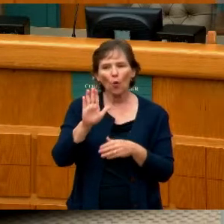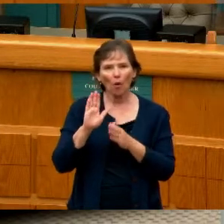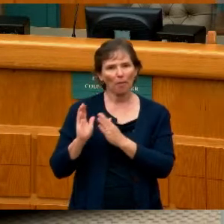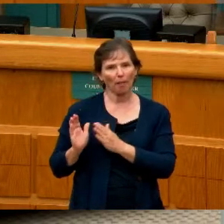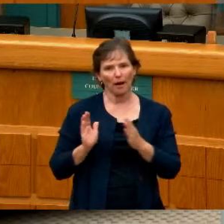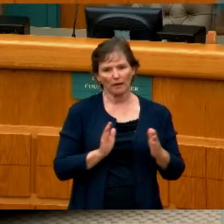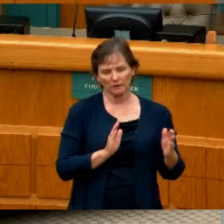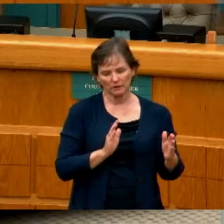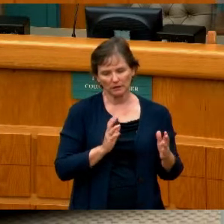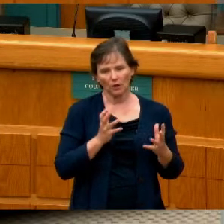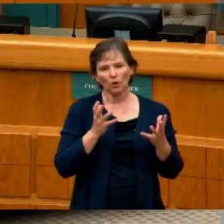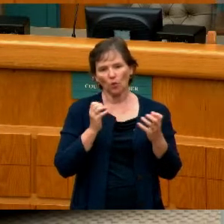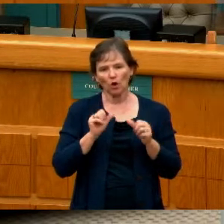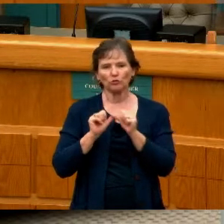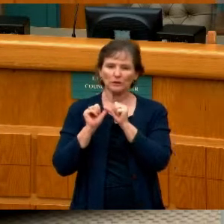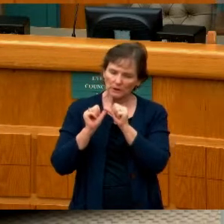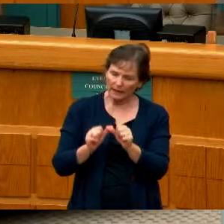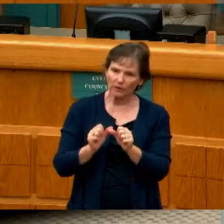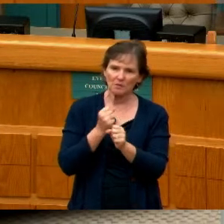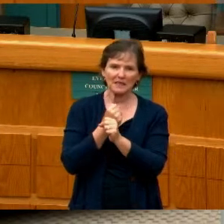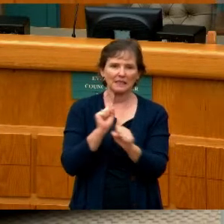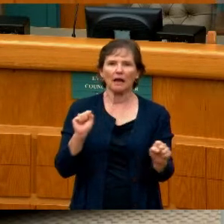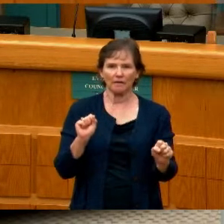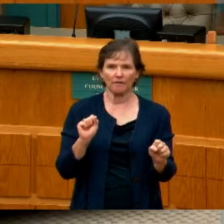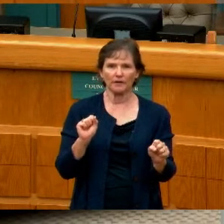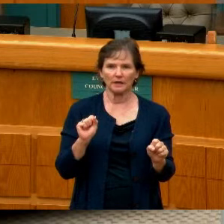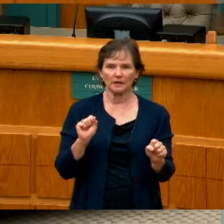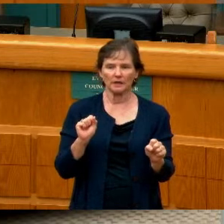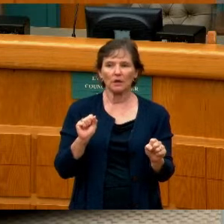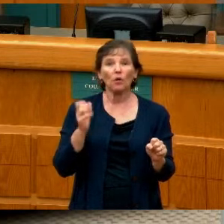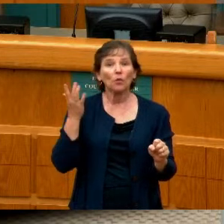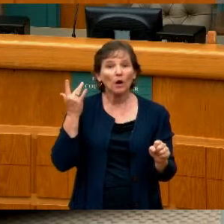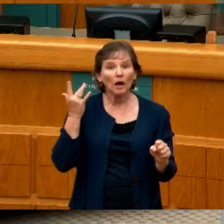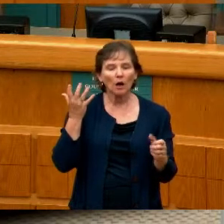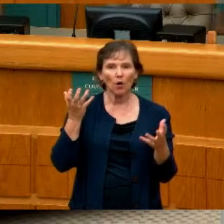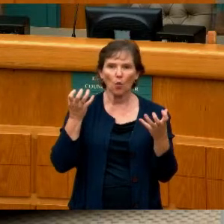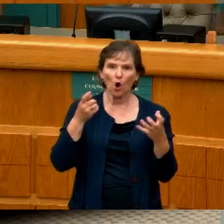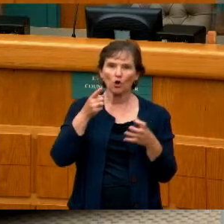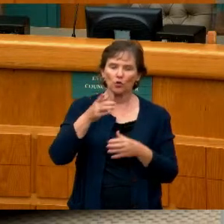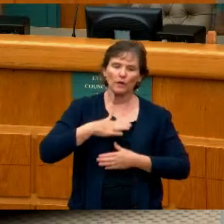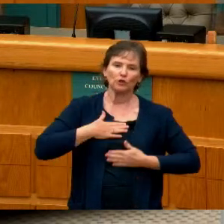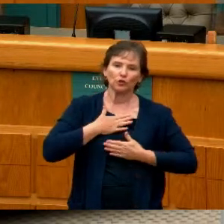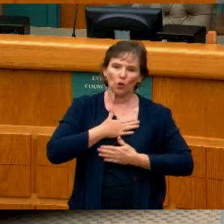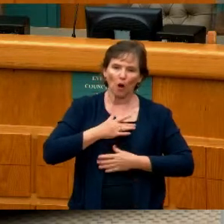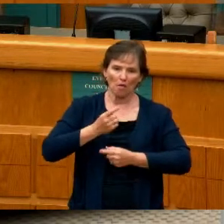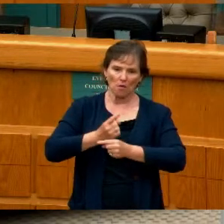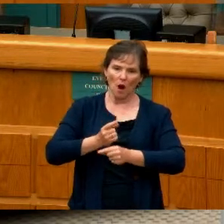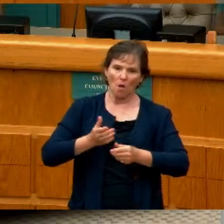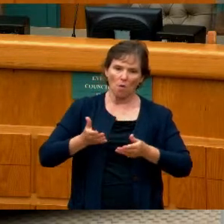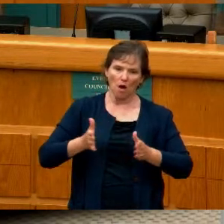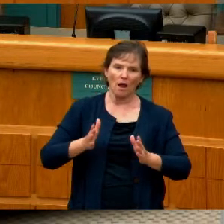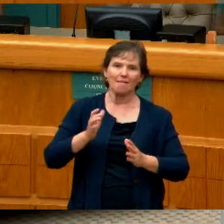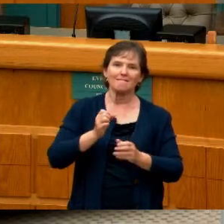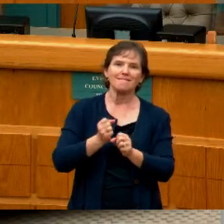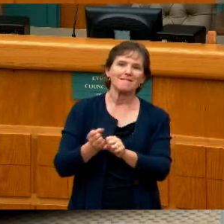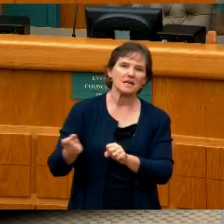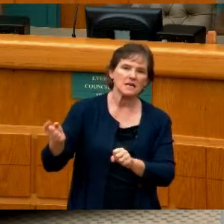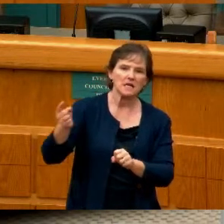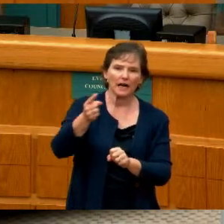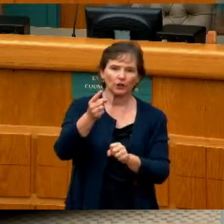your holidays. We want you to do it as safely as possible. You know why? Because we want to enjoy them the right